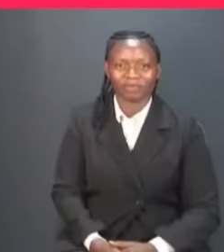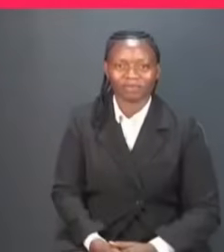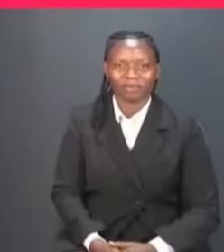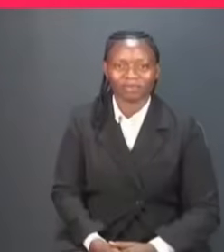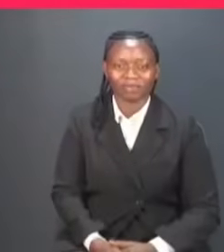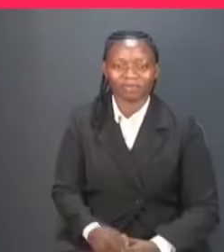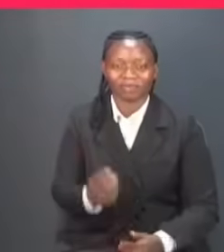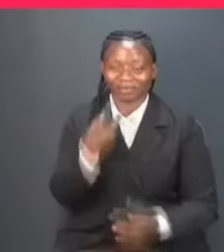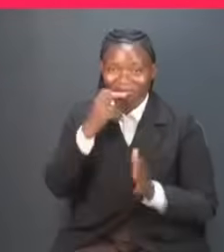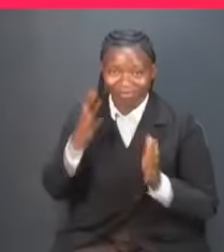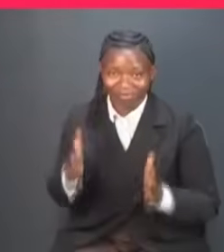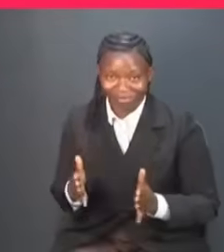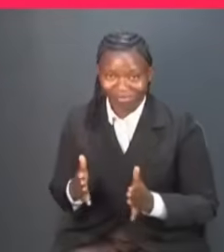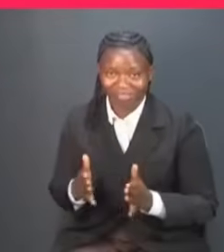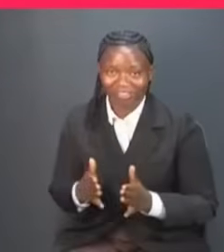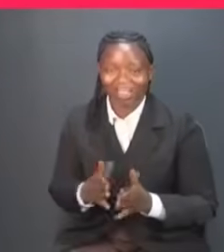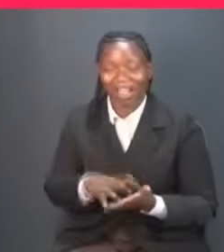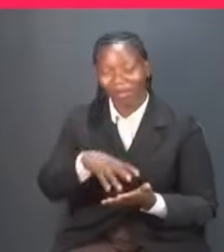Speaker, I'm guided.